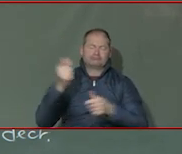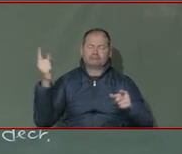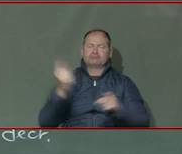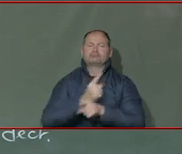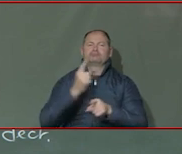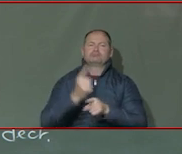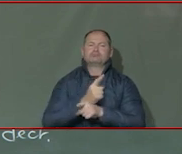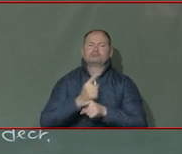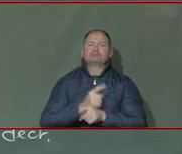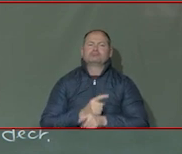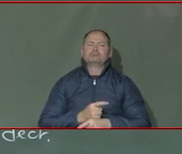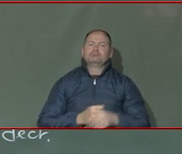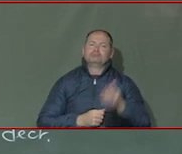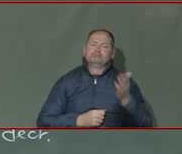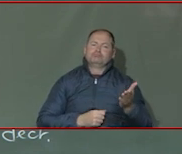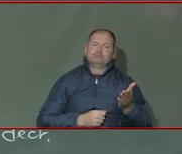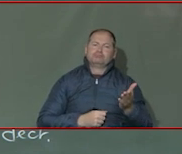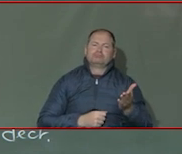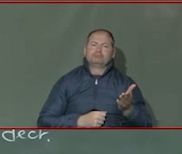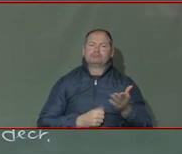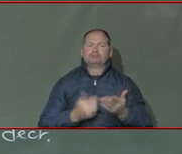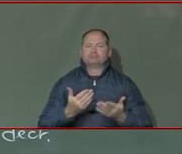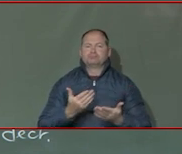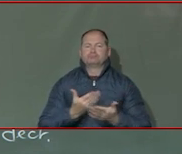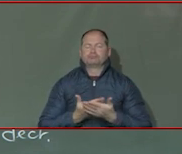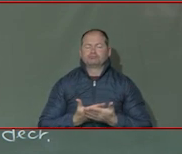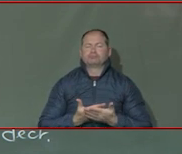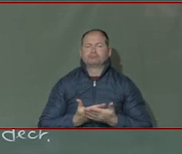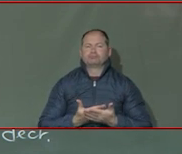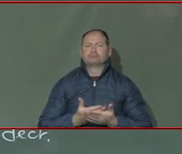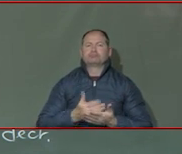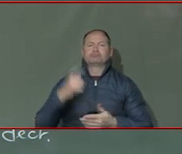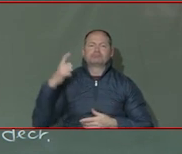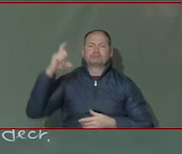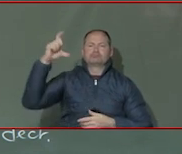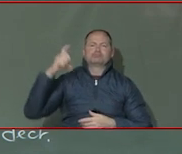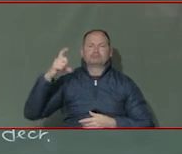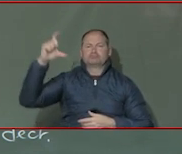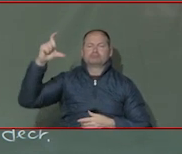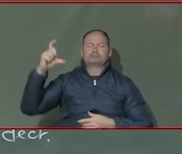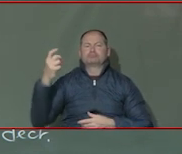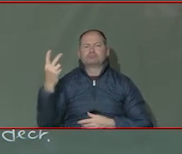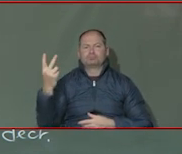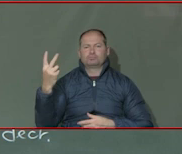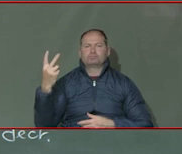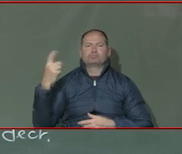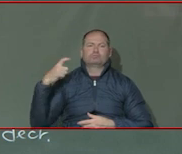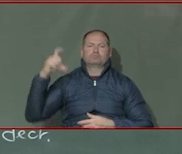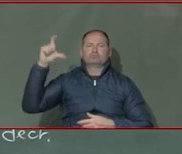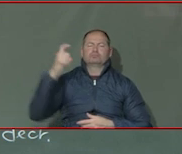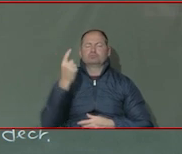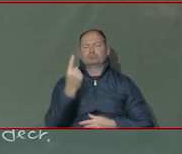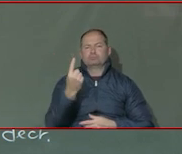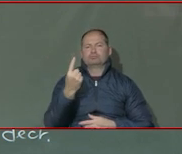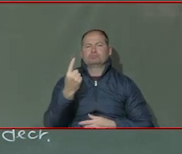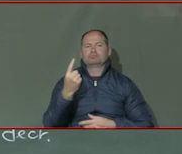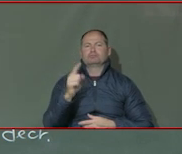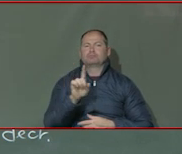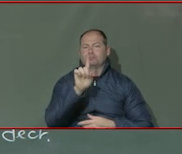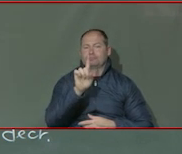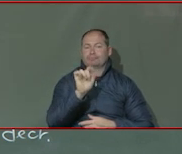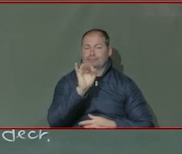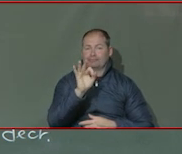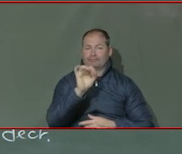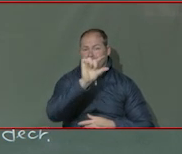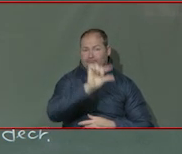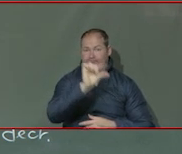be like this, or it can be two capital Y's, then it will be yellow in color, the seeds. But the moment there's only small